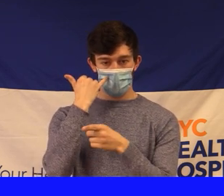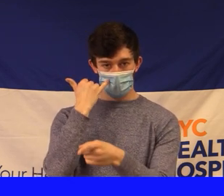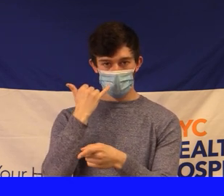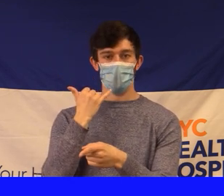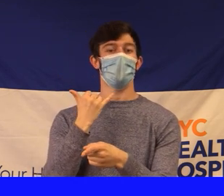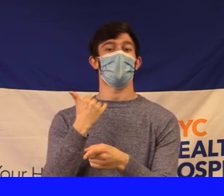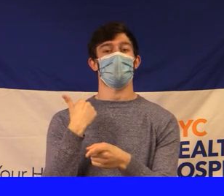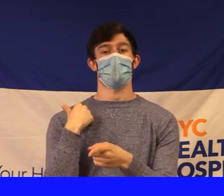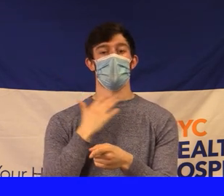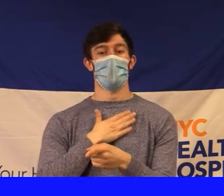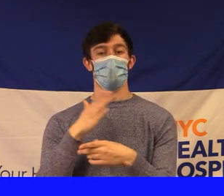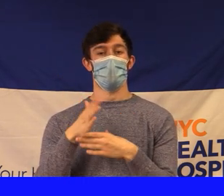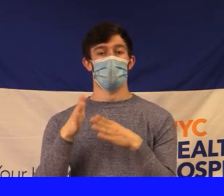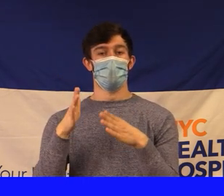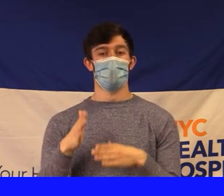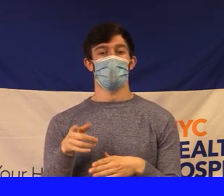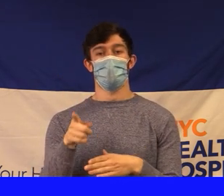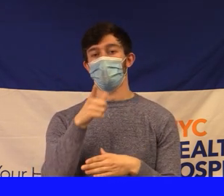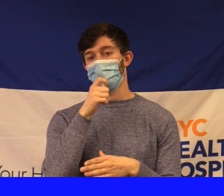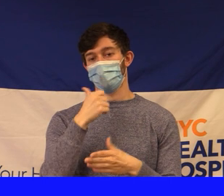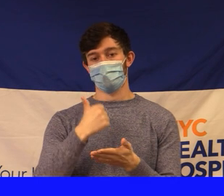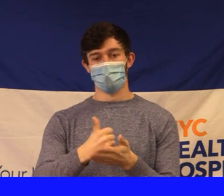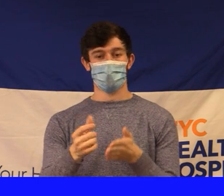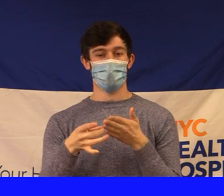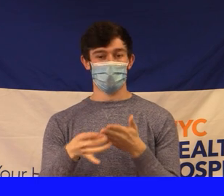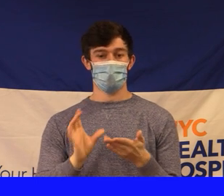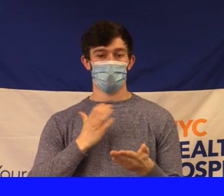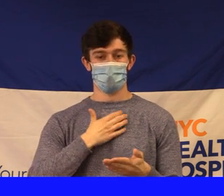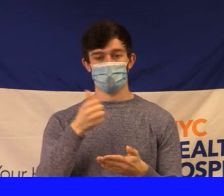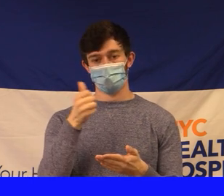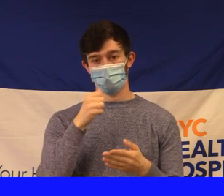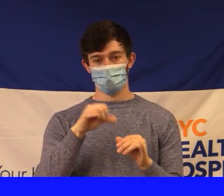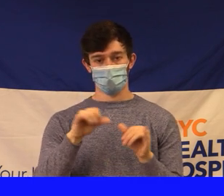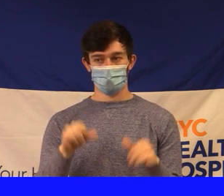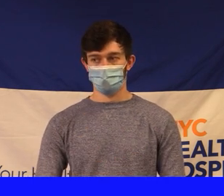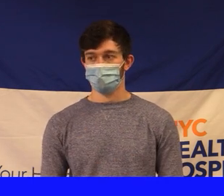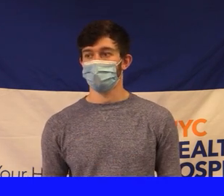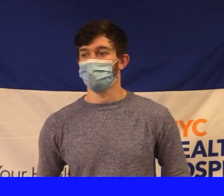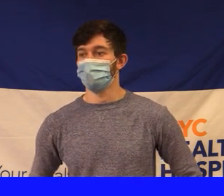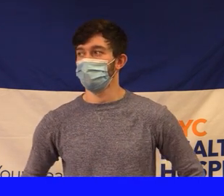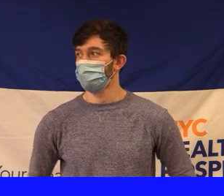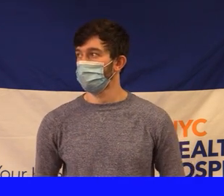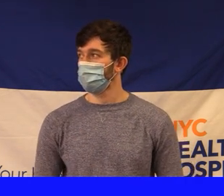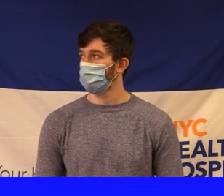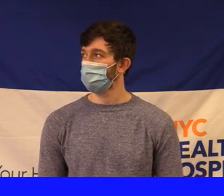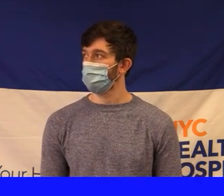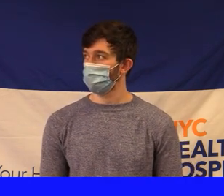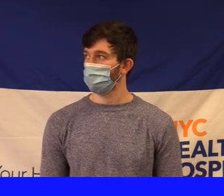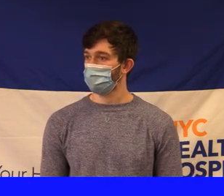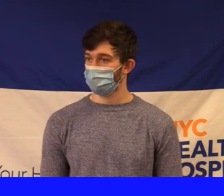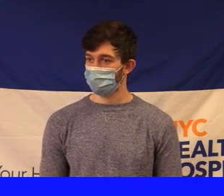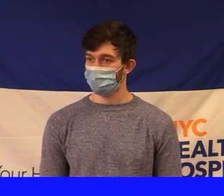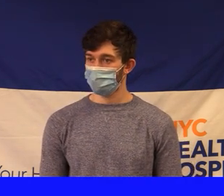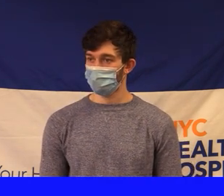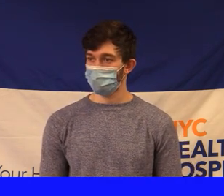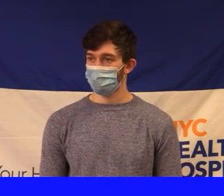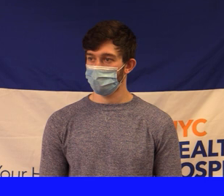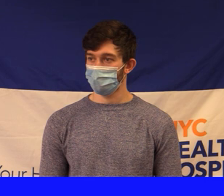Caitlin Prescorn, who helps lead our transportation system, along with Akshata. Let's read the resolution into the record. Of